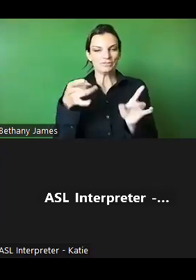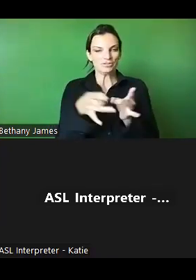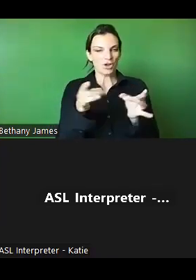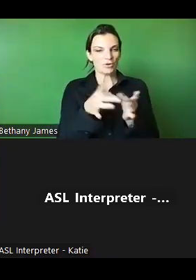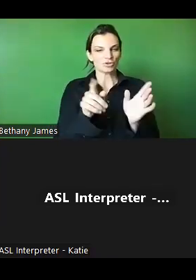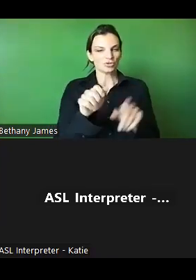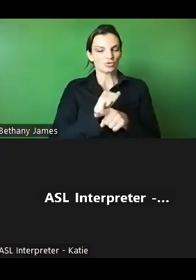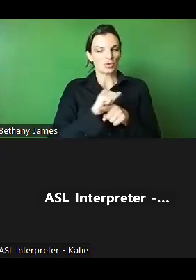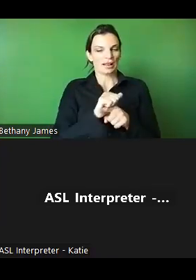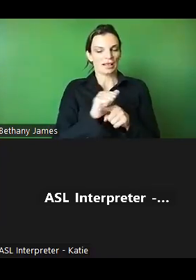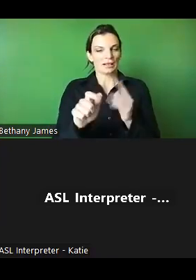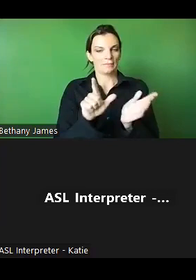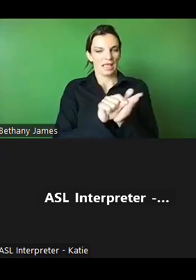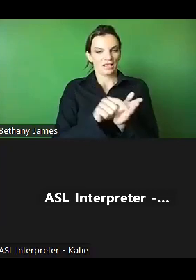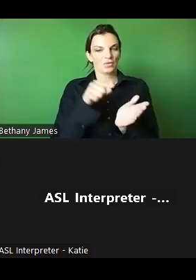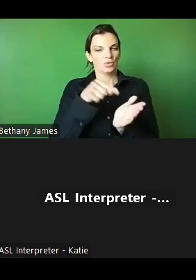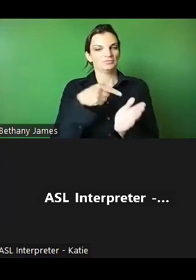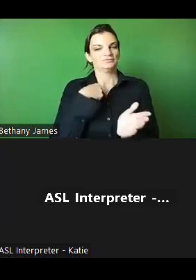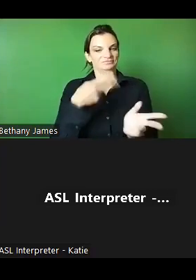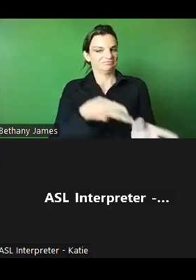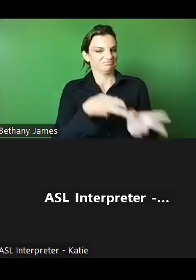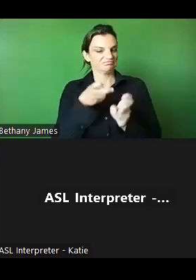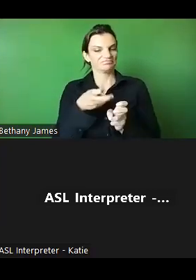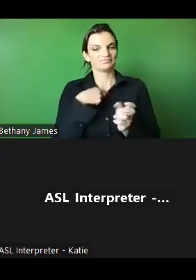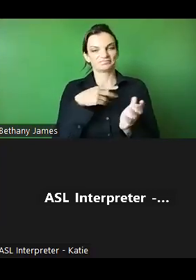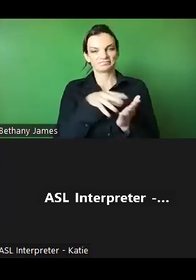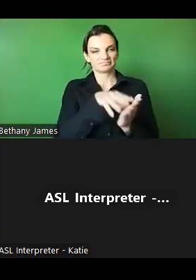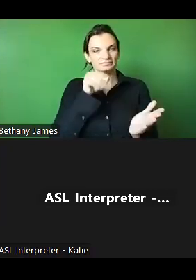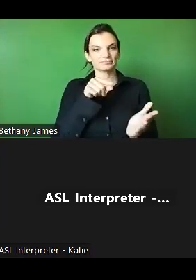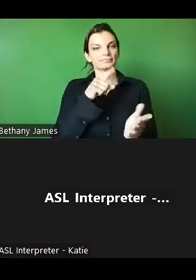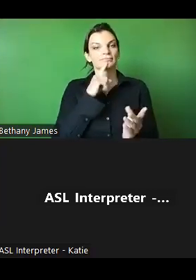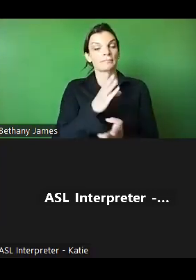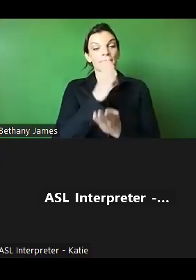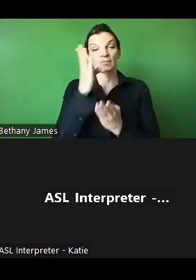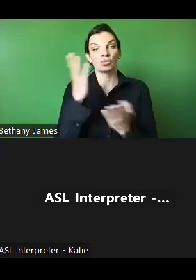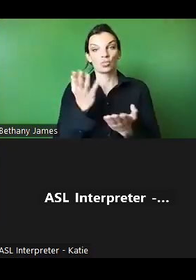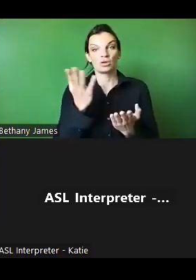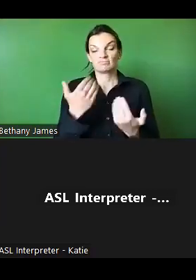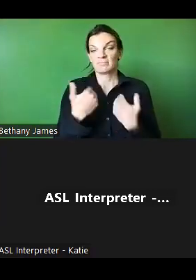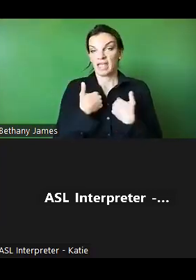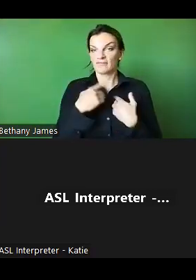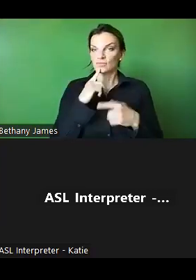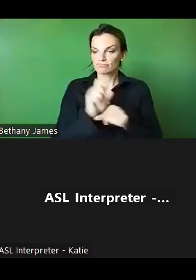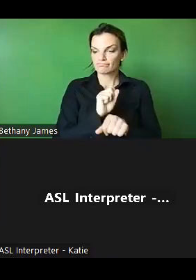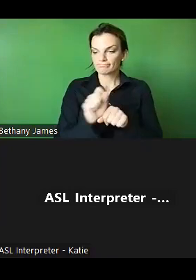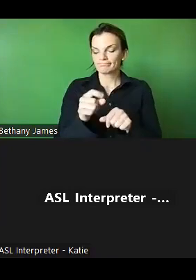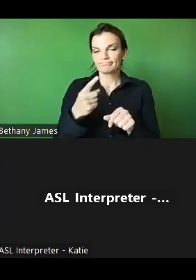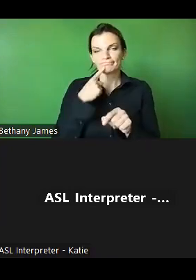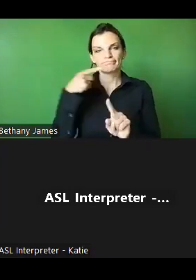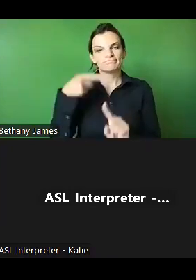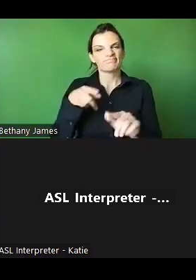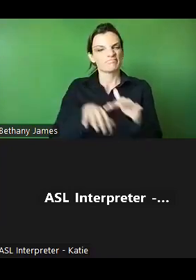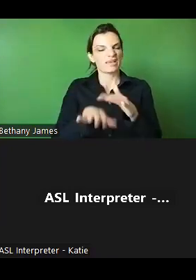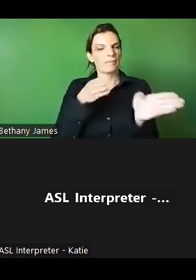one, which was the recommendation to have a basic plan.